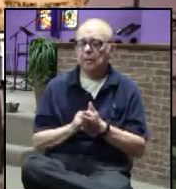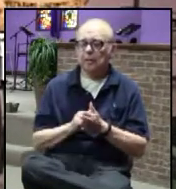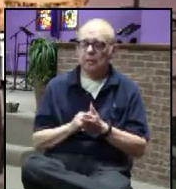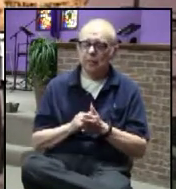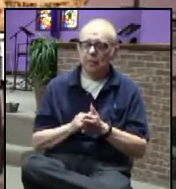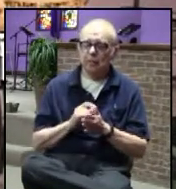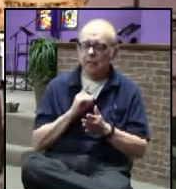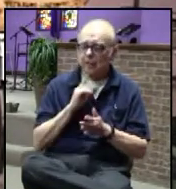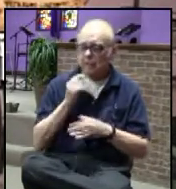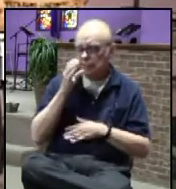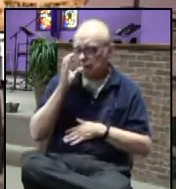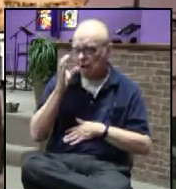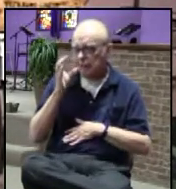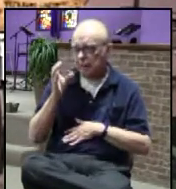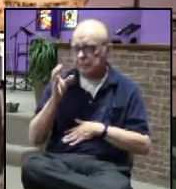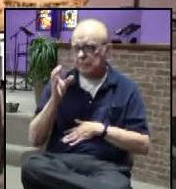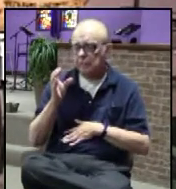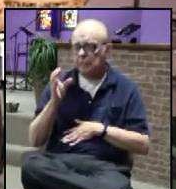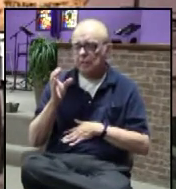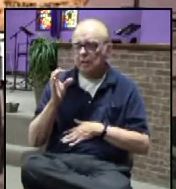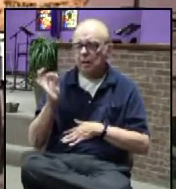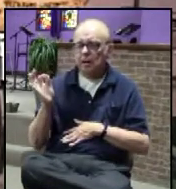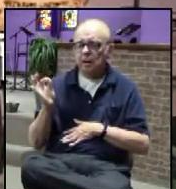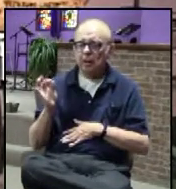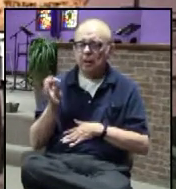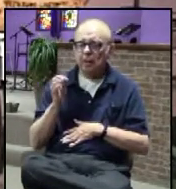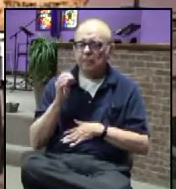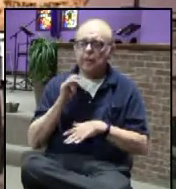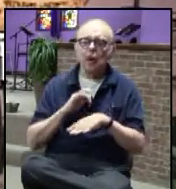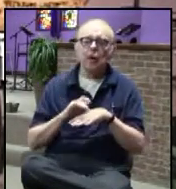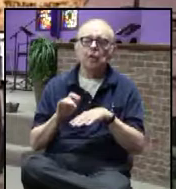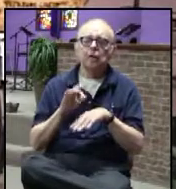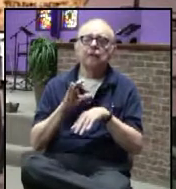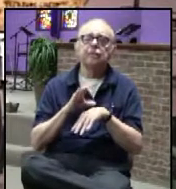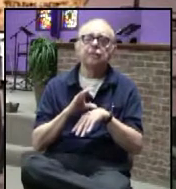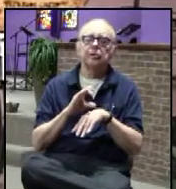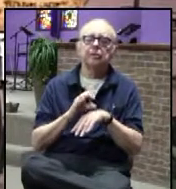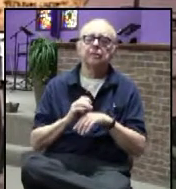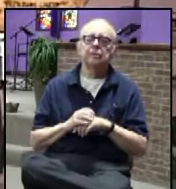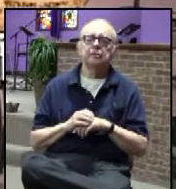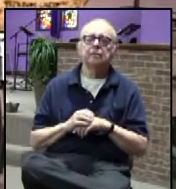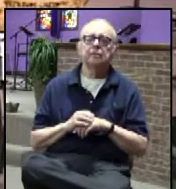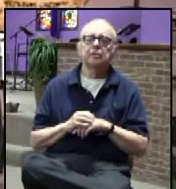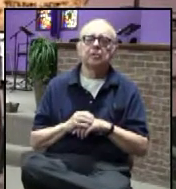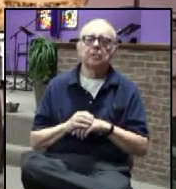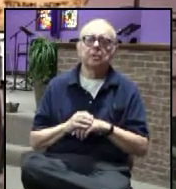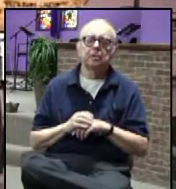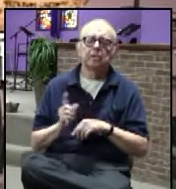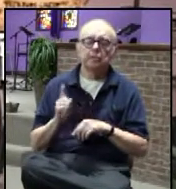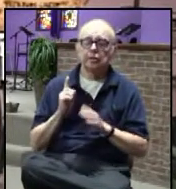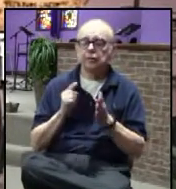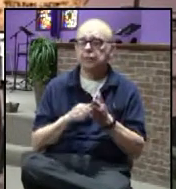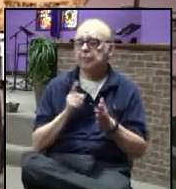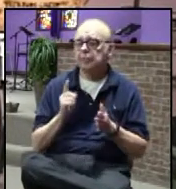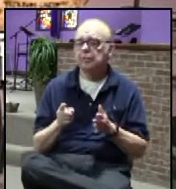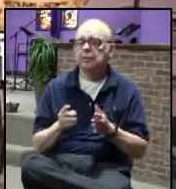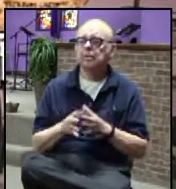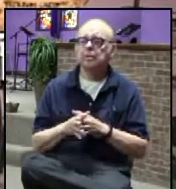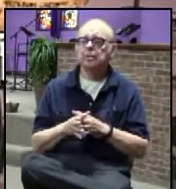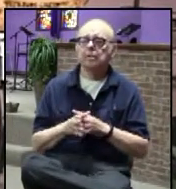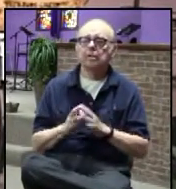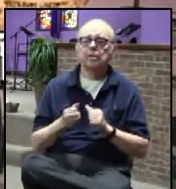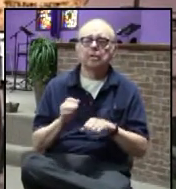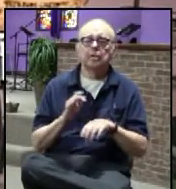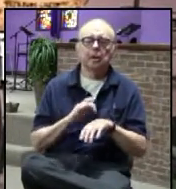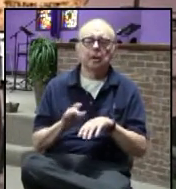the concept of the early church. And we're going to show you how